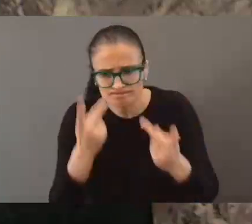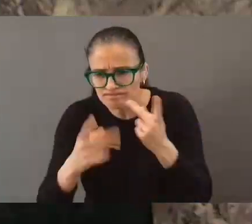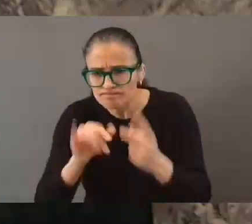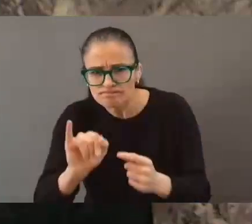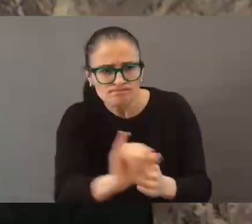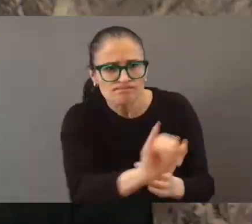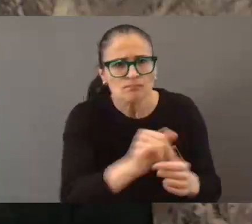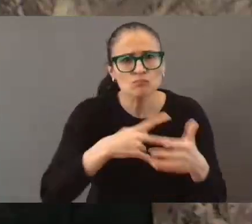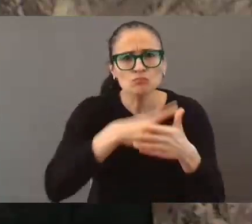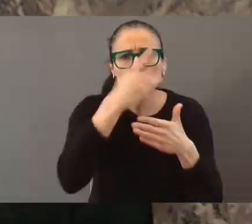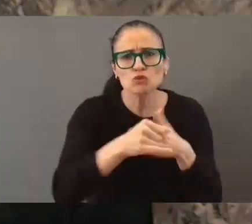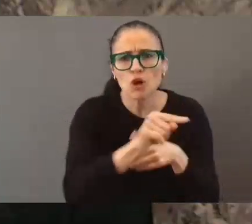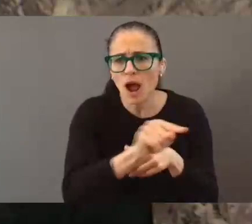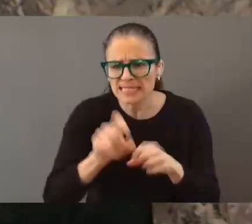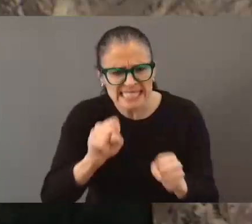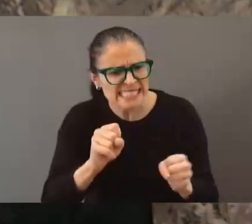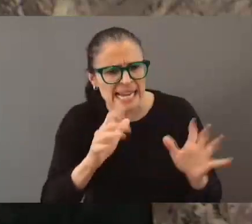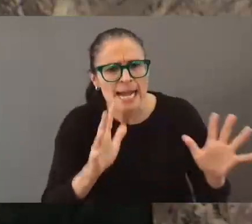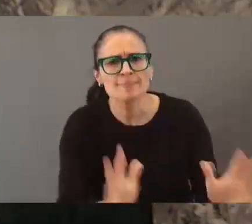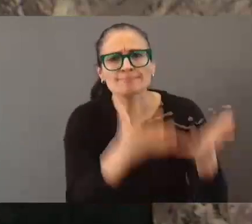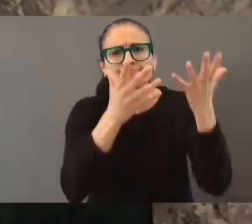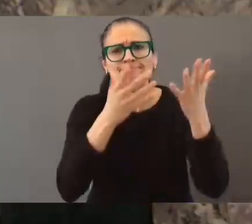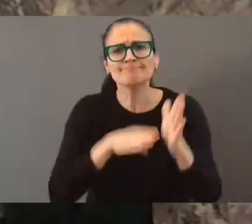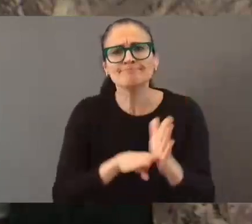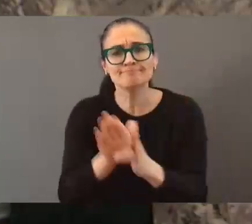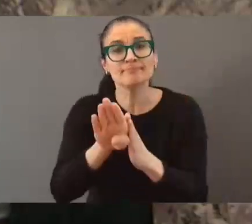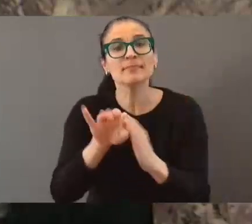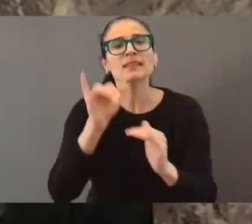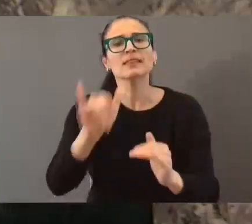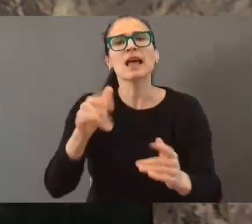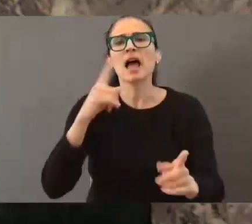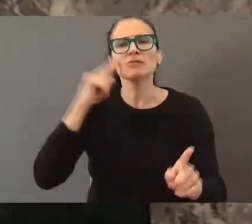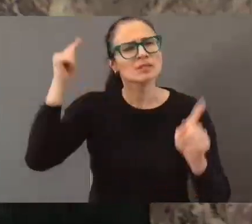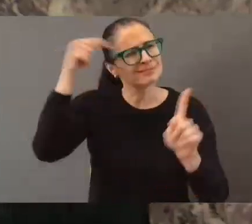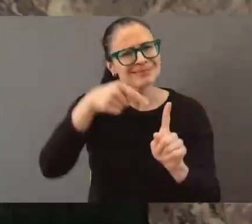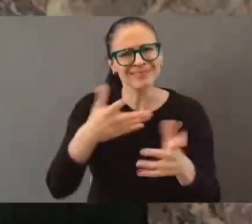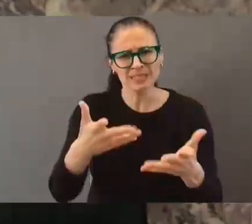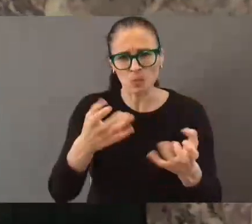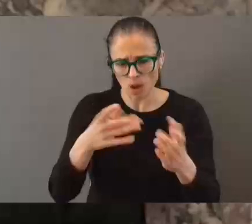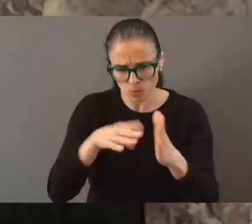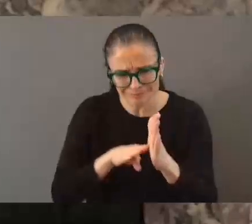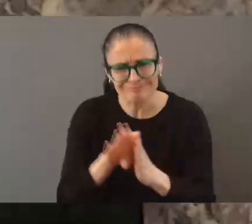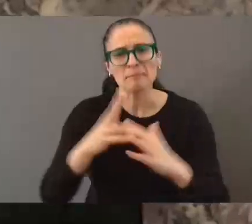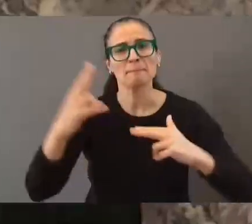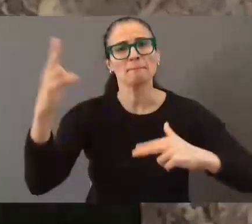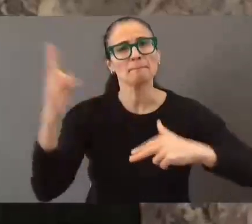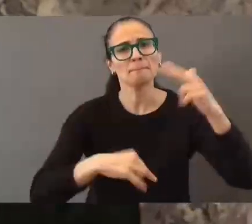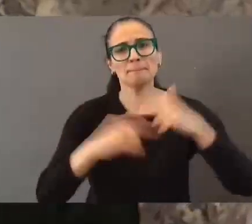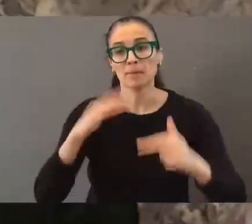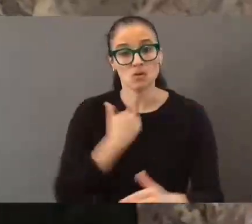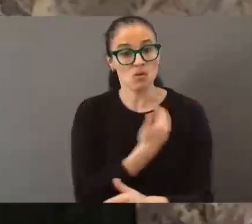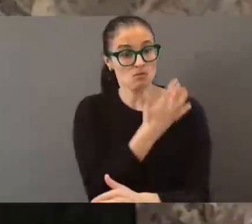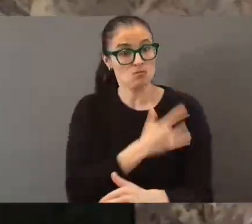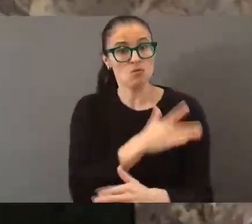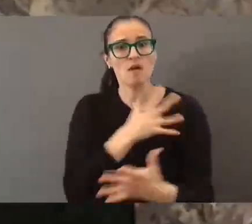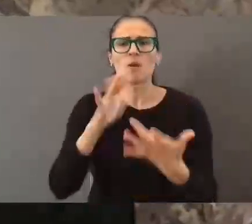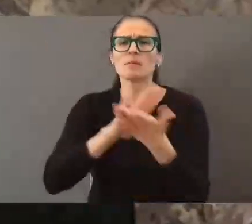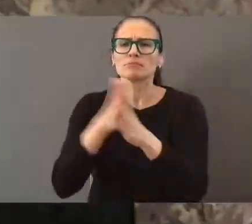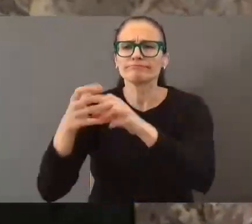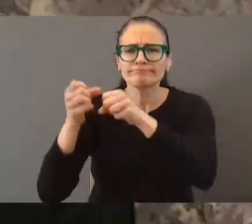our province stronger, facing the threats that we're seeing globally, and I welcome the opposition to join us in this important work.